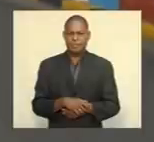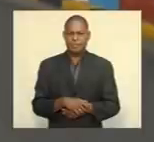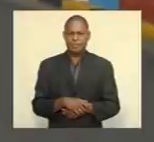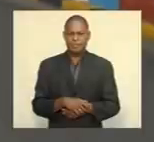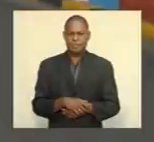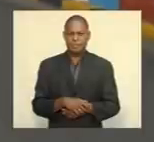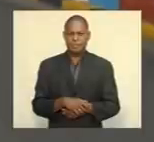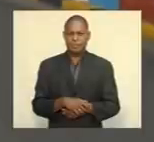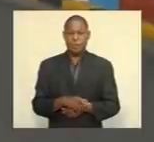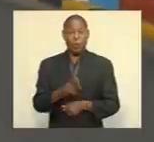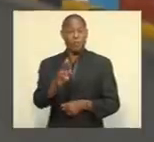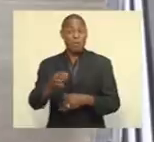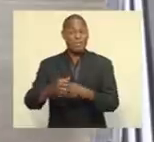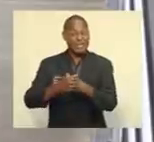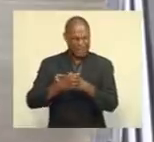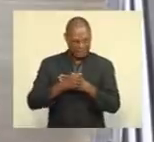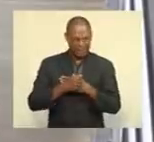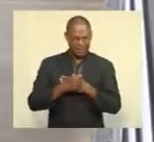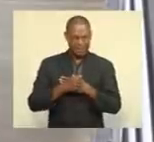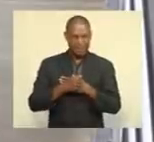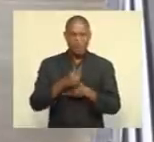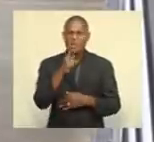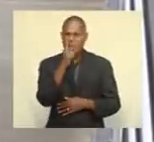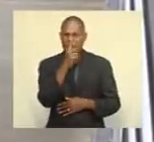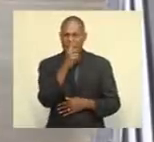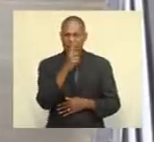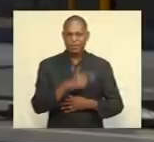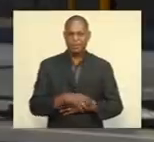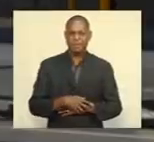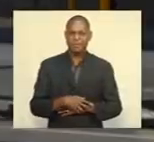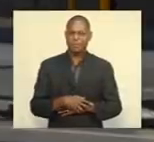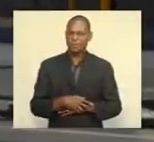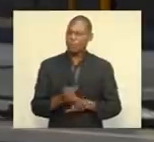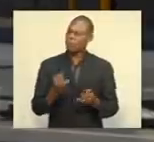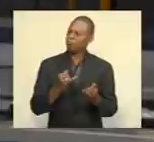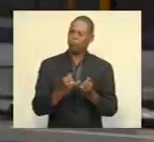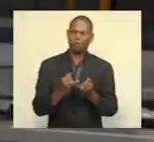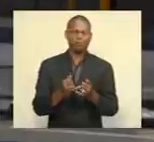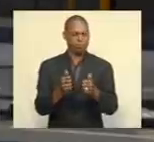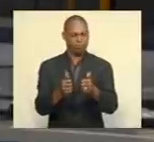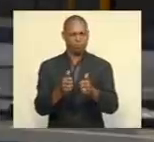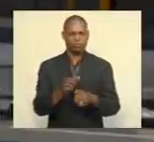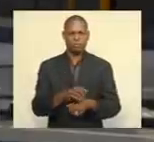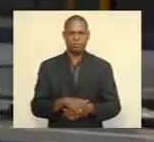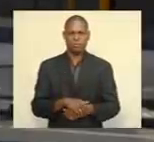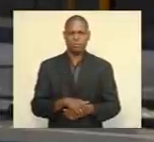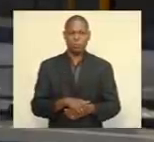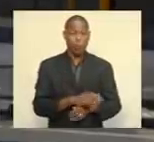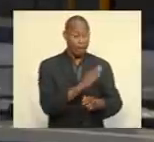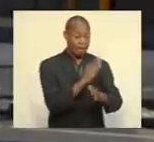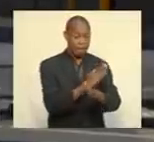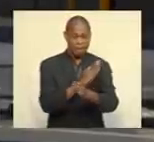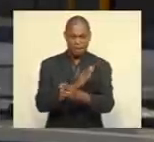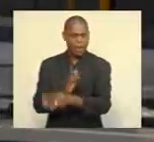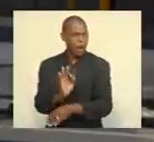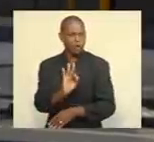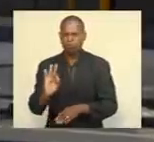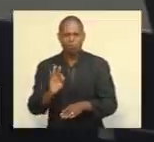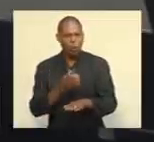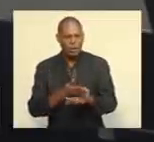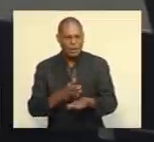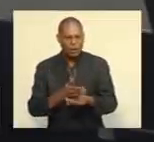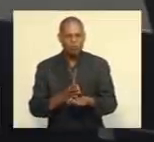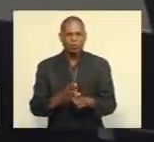for the safety for the public, it was very good. Lockdowns are nothing new for the people in Nandi and